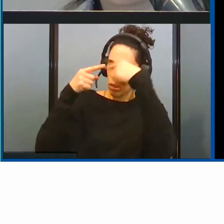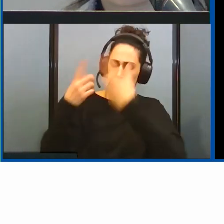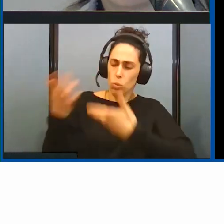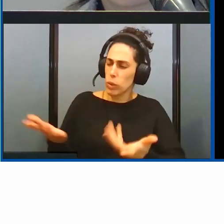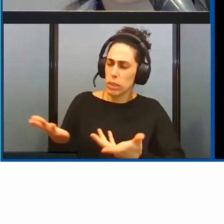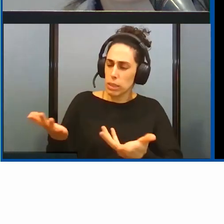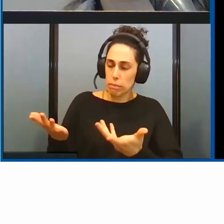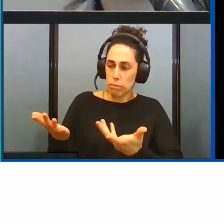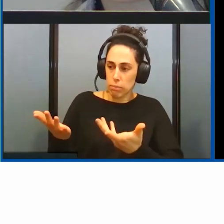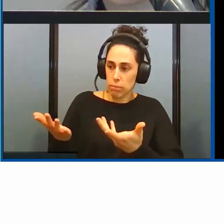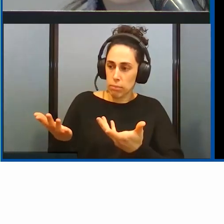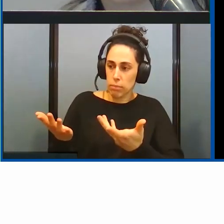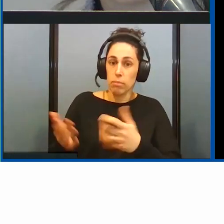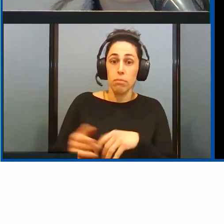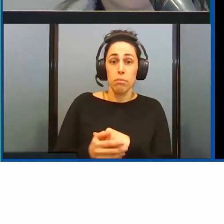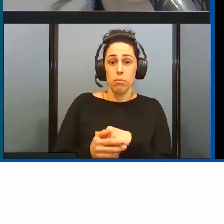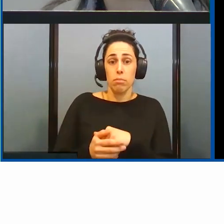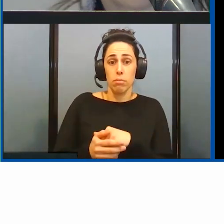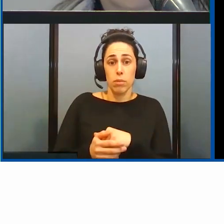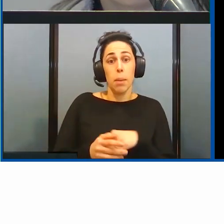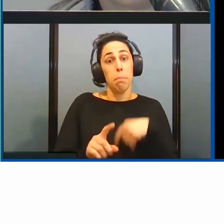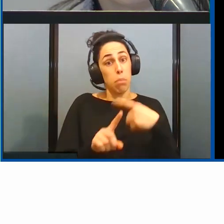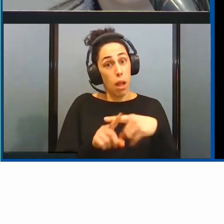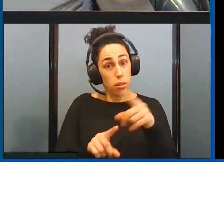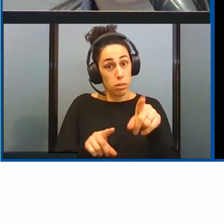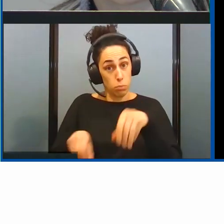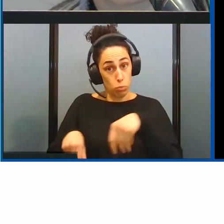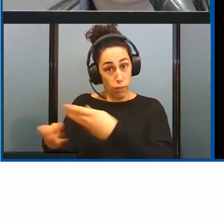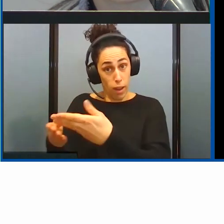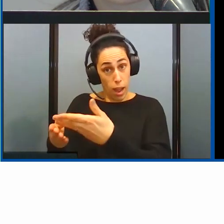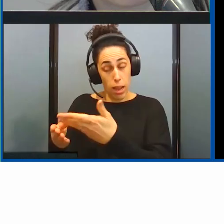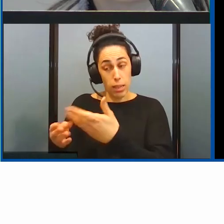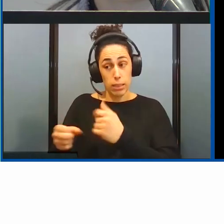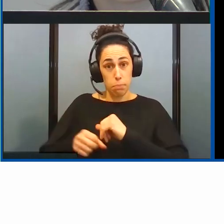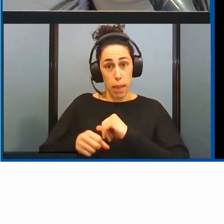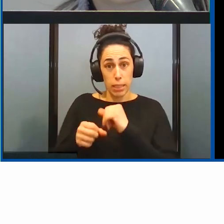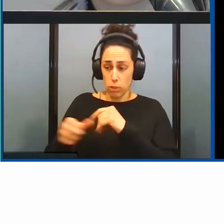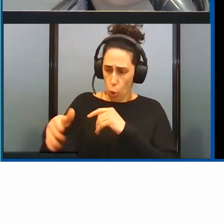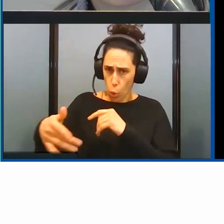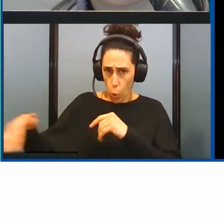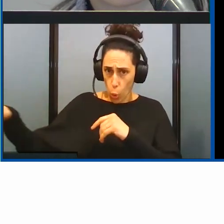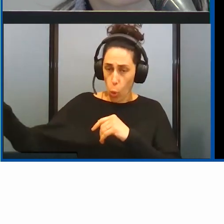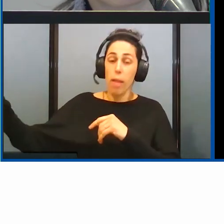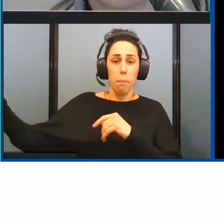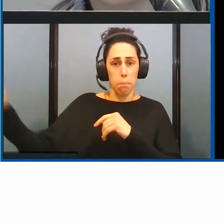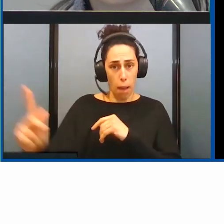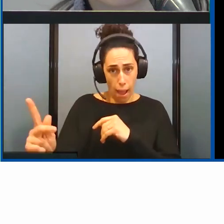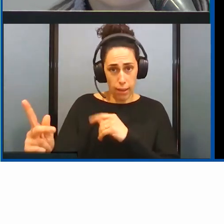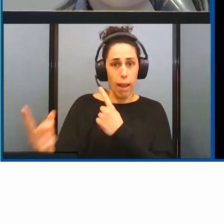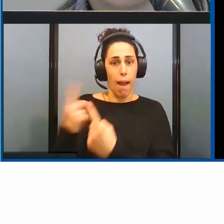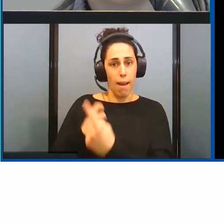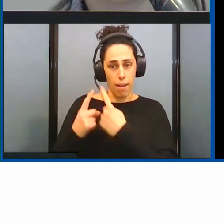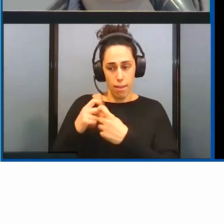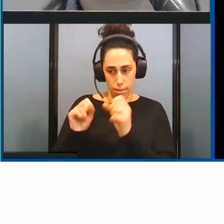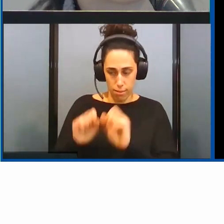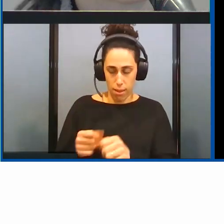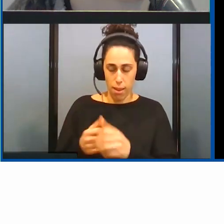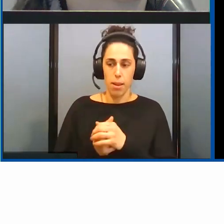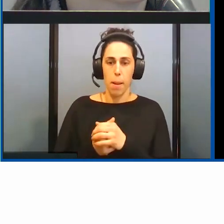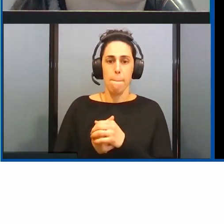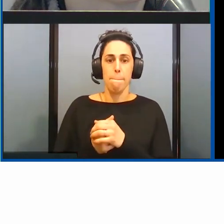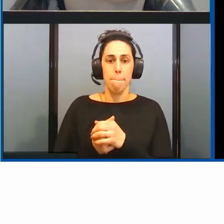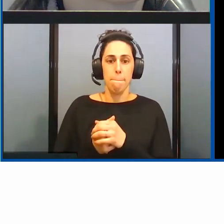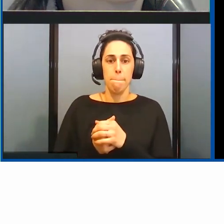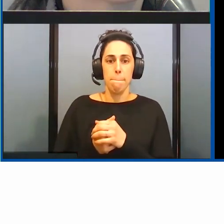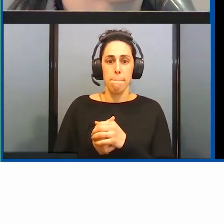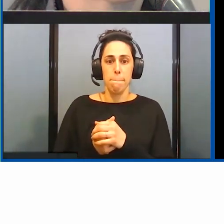come back, asking the questions, maybe again and again, for further understanding, try to explain things in different ways, just to make